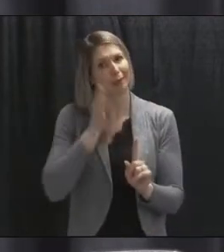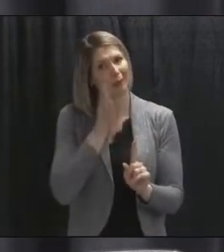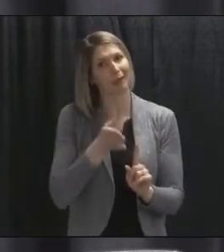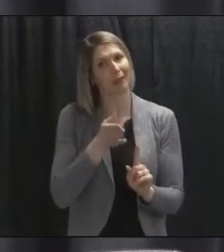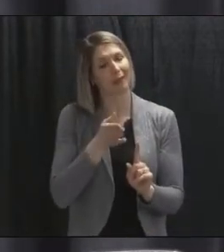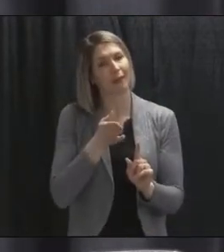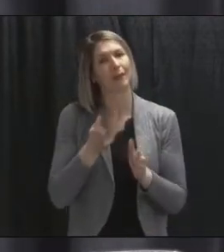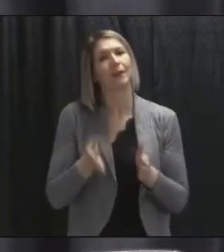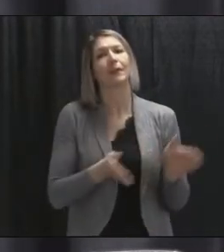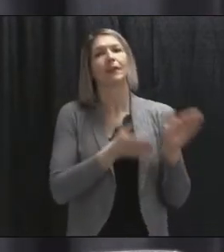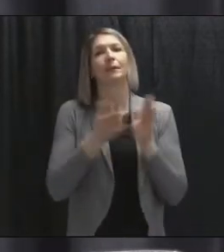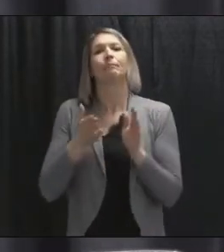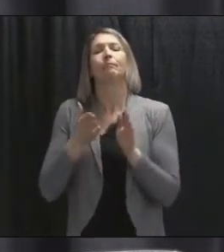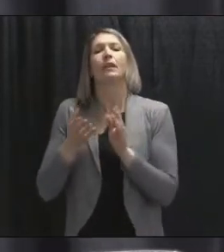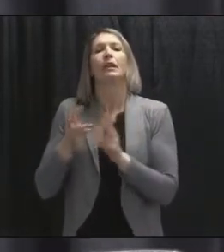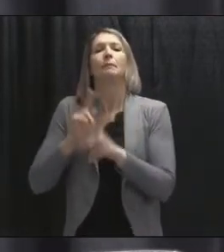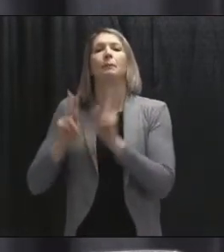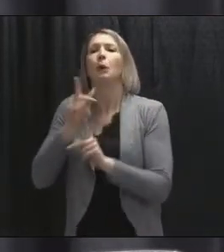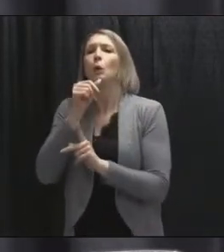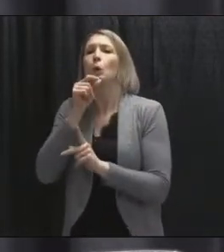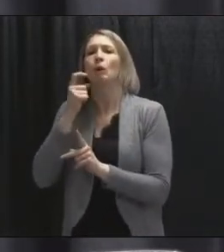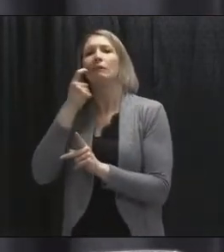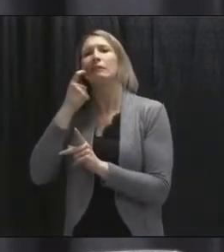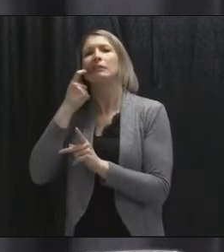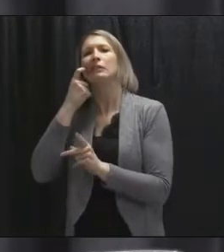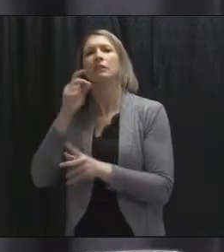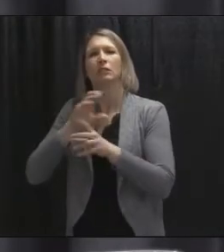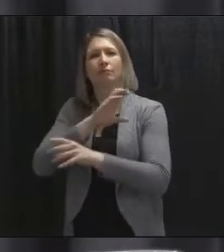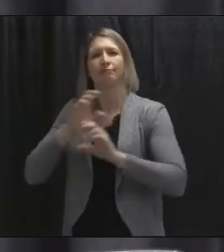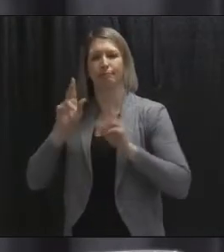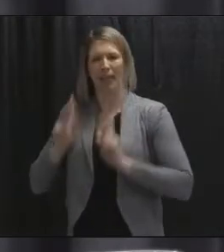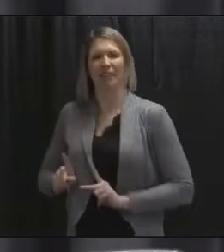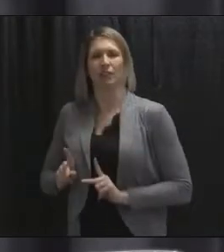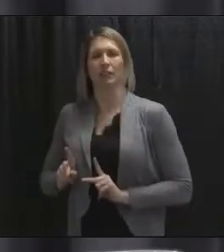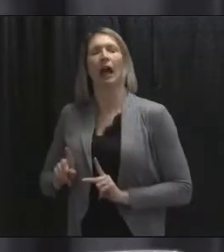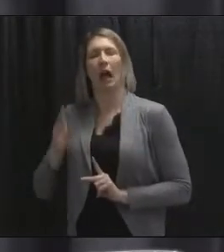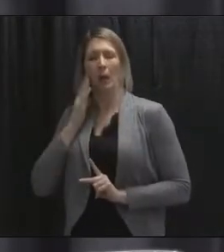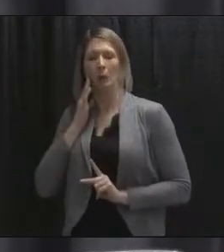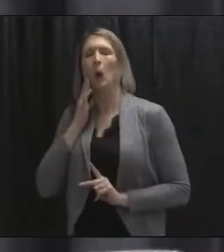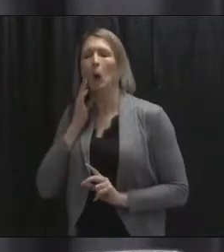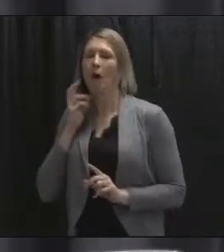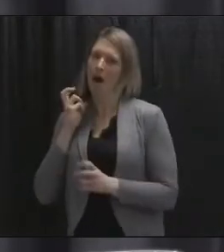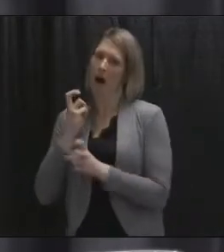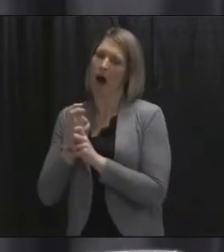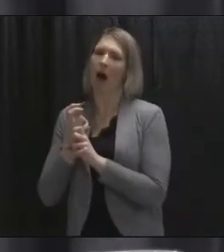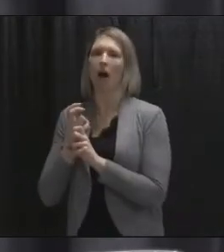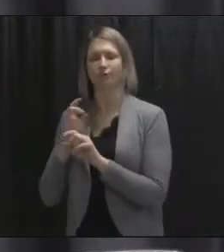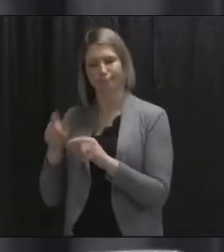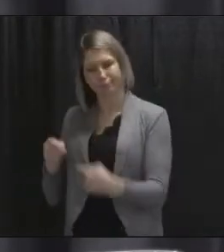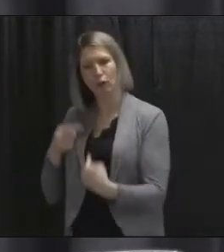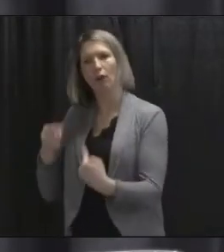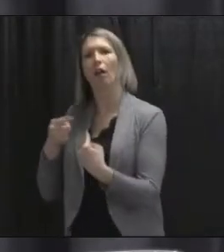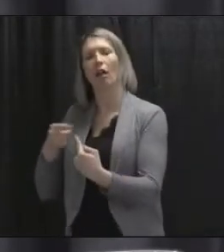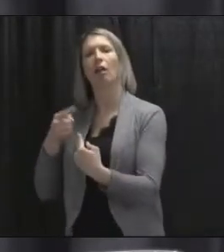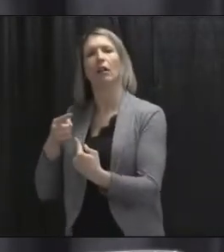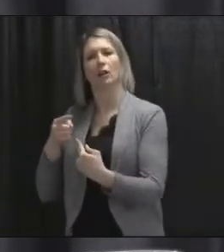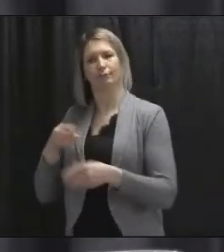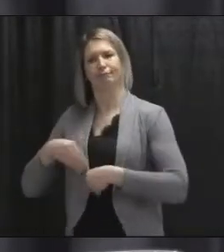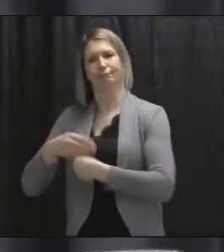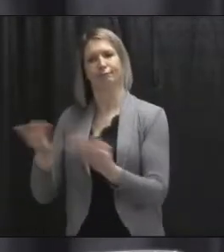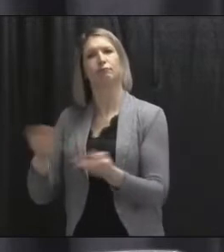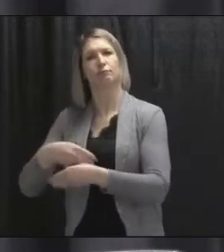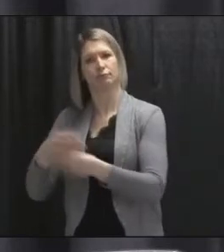methadone and suboxone clients who've experienced significant challenges over the last little while, we have now set up a